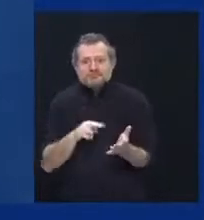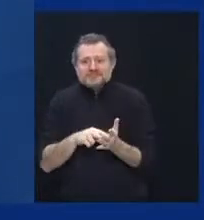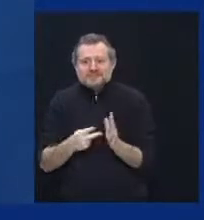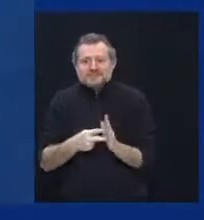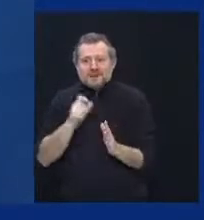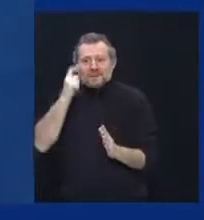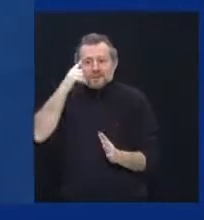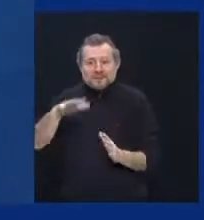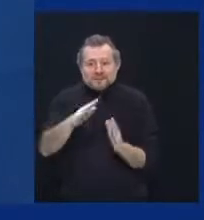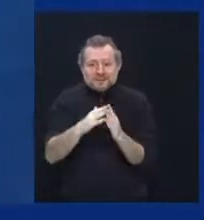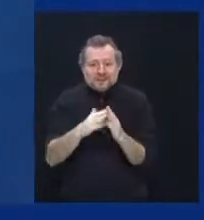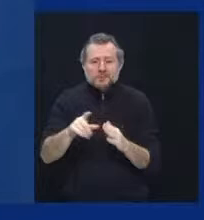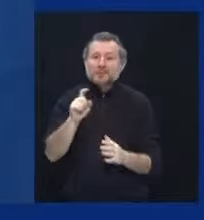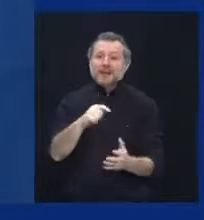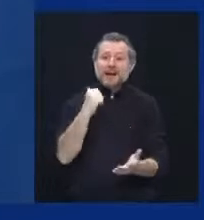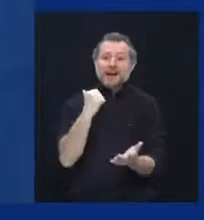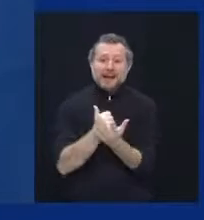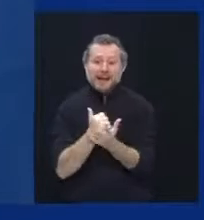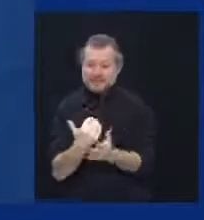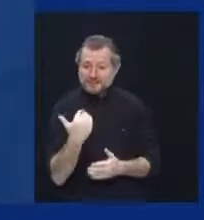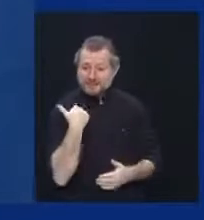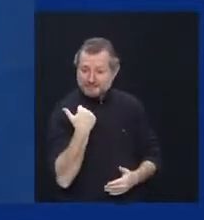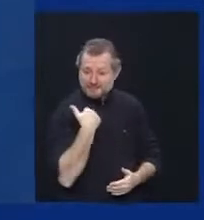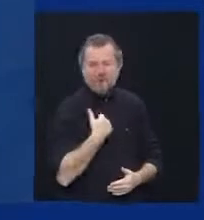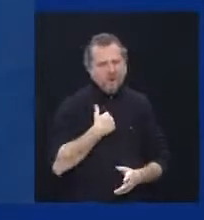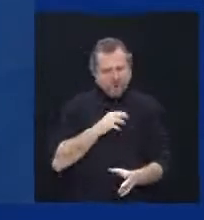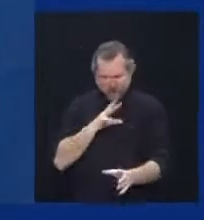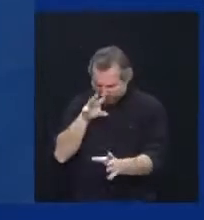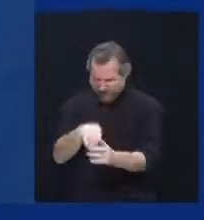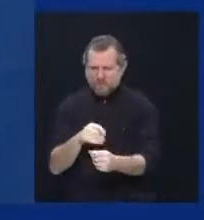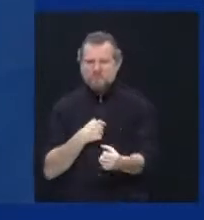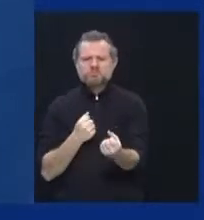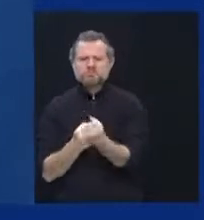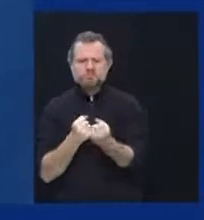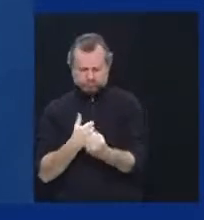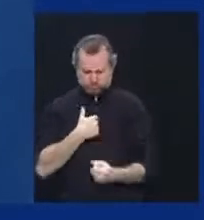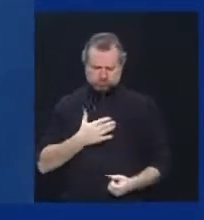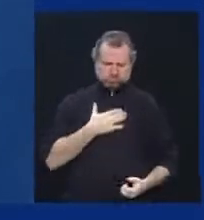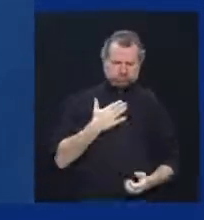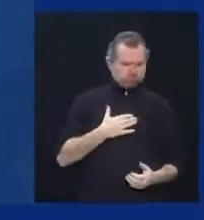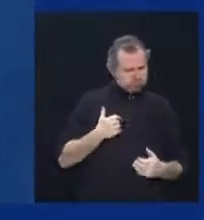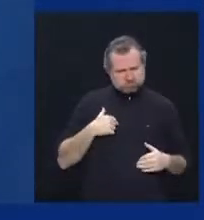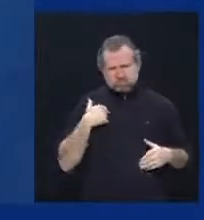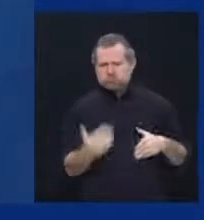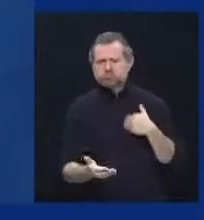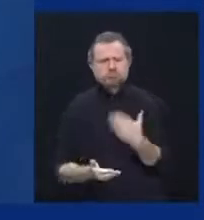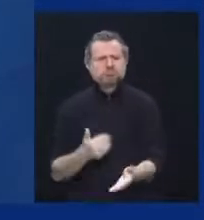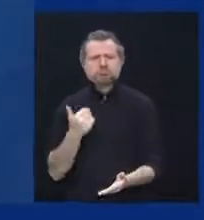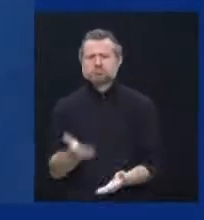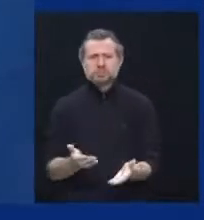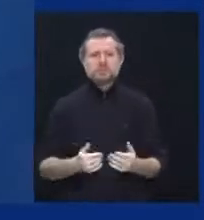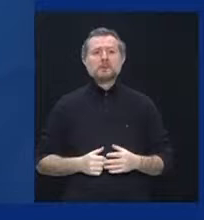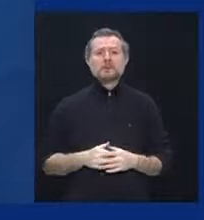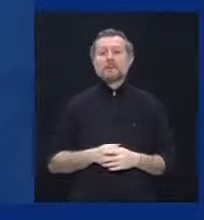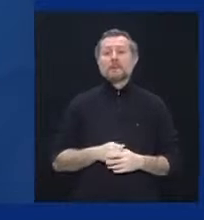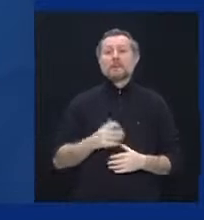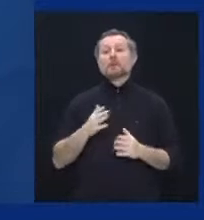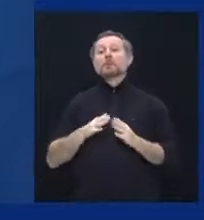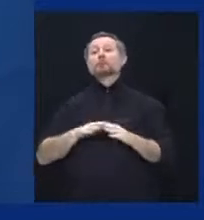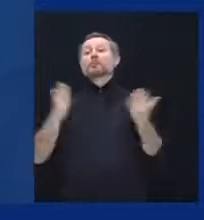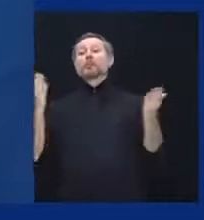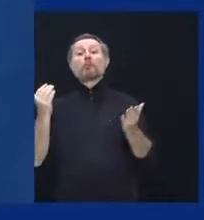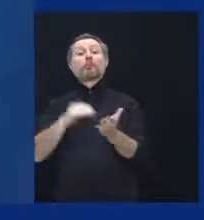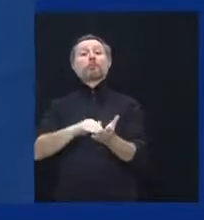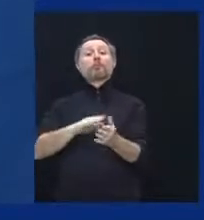wants a specialized effort, we will work with them to do it. Overall, we're reopening the economy and